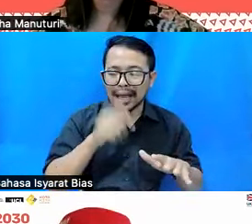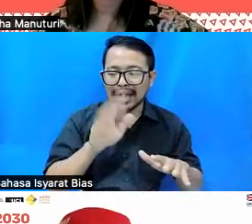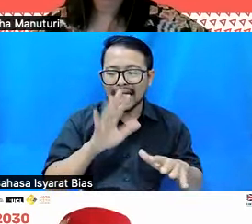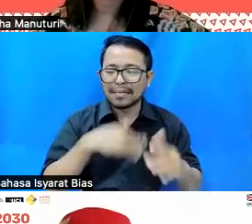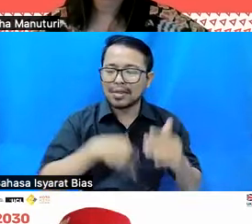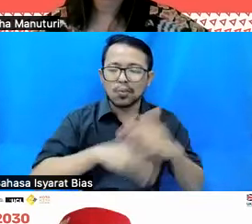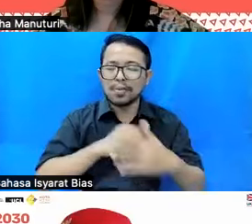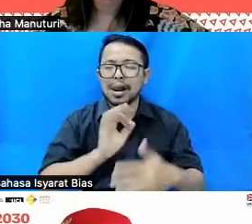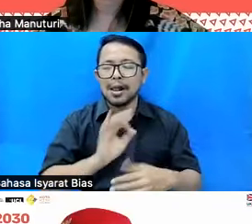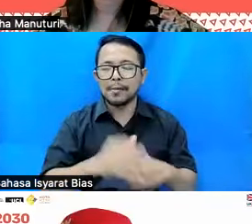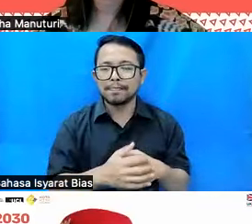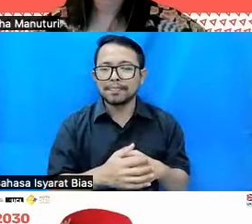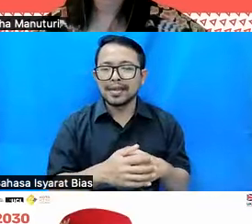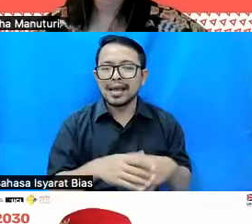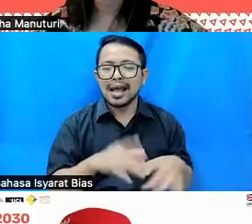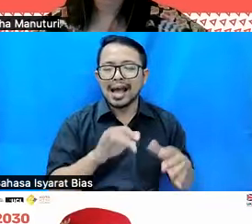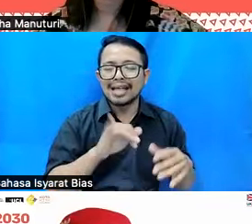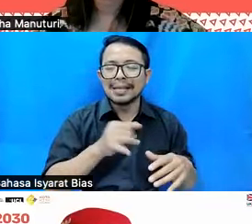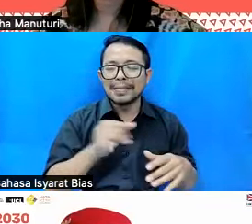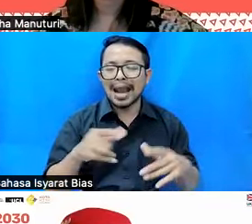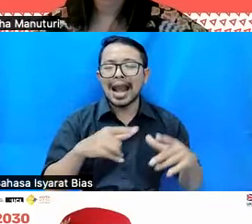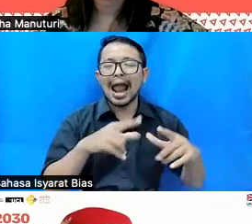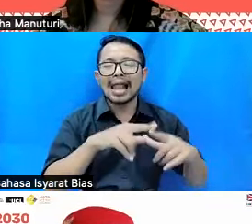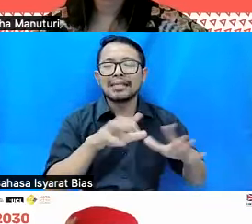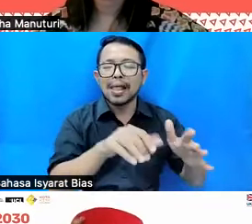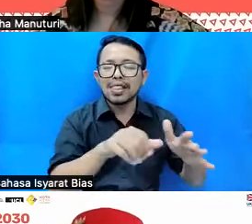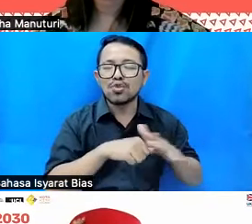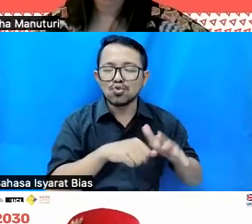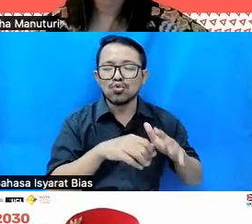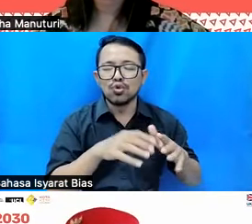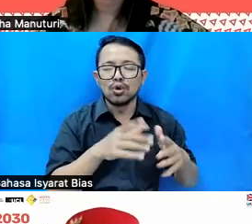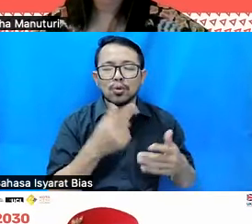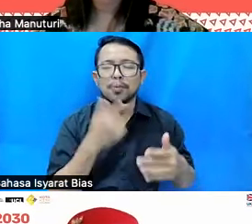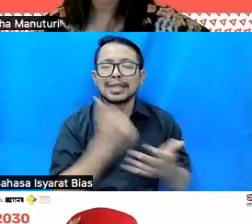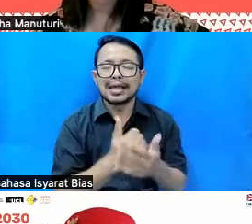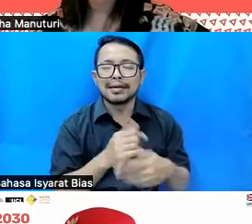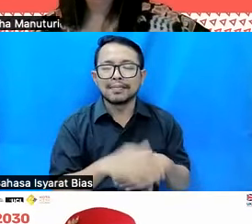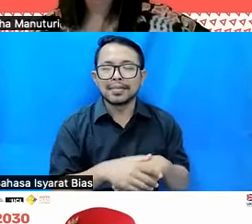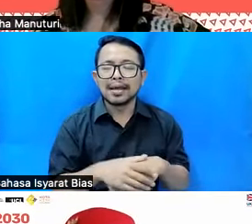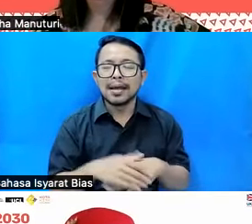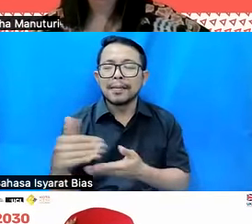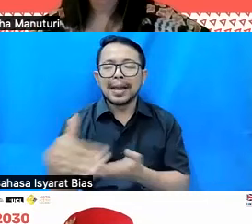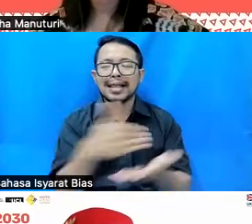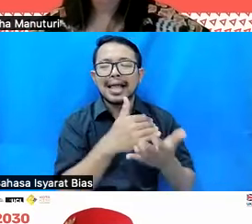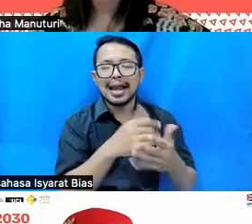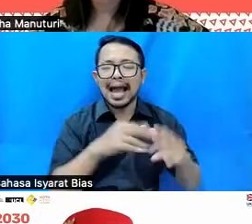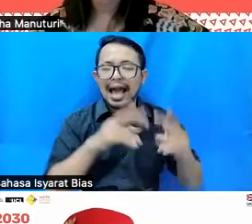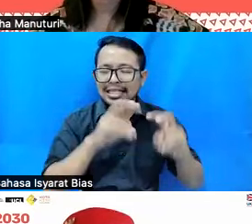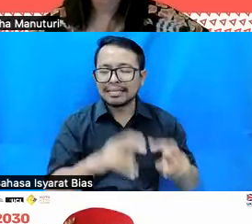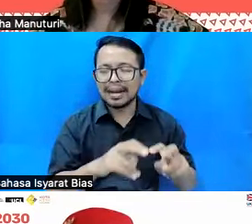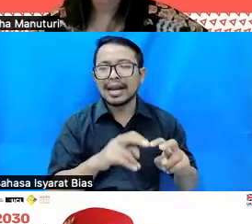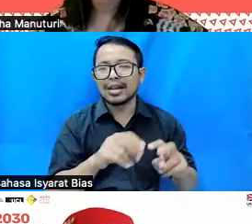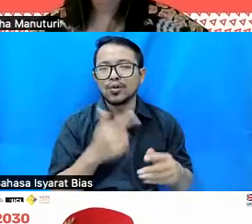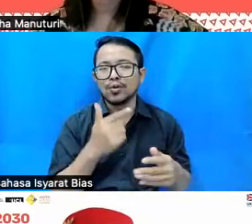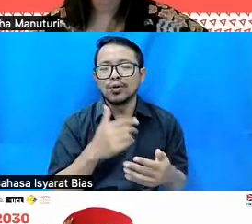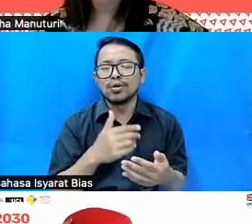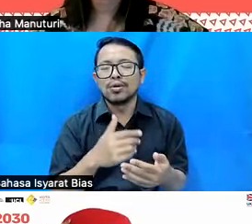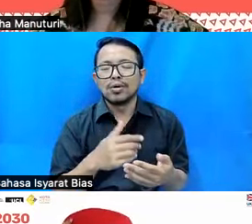are provided will not be used optimally. So the insurance of assistive technologies is very important to be included in